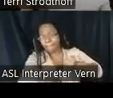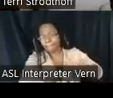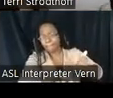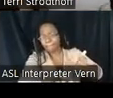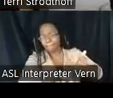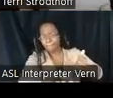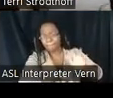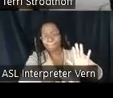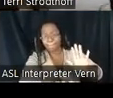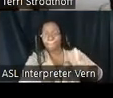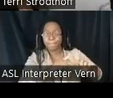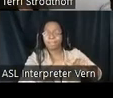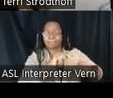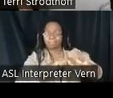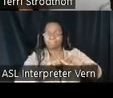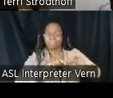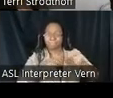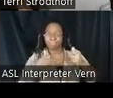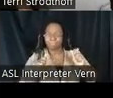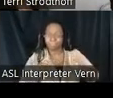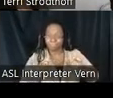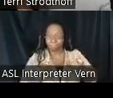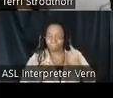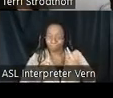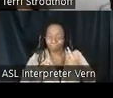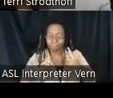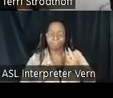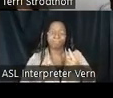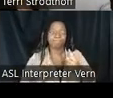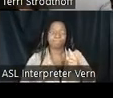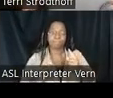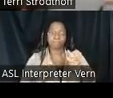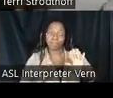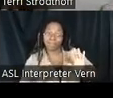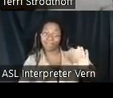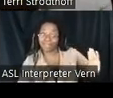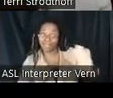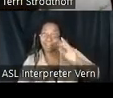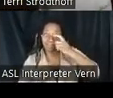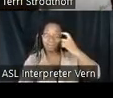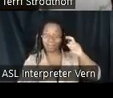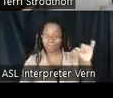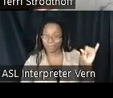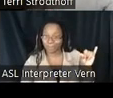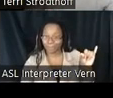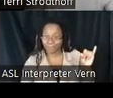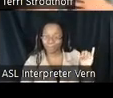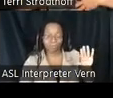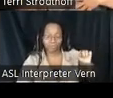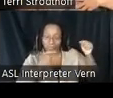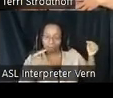understand this, both as the trauma that has been unresolved, the pain that has been transferred forward,